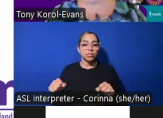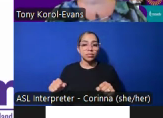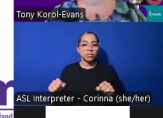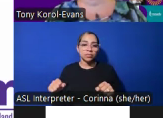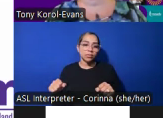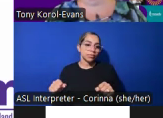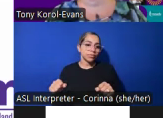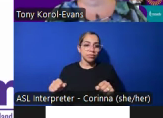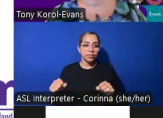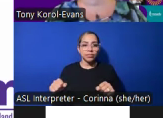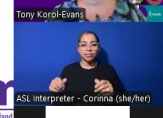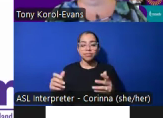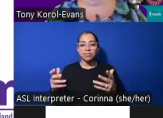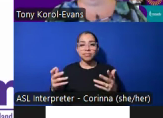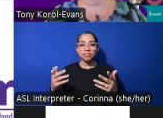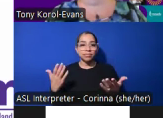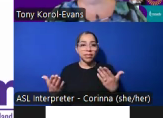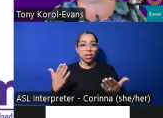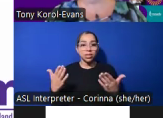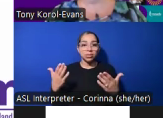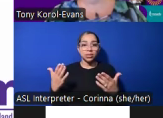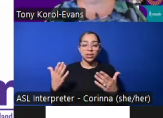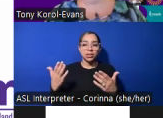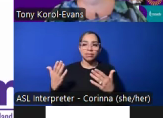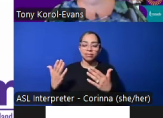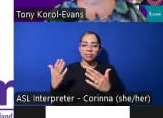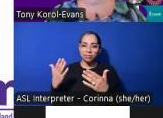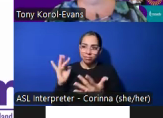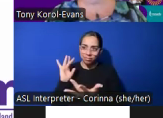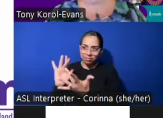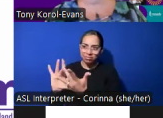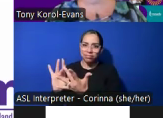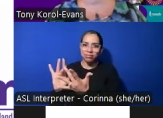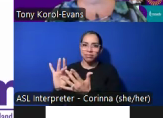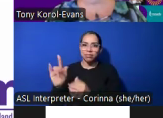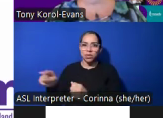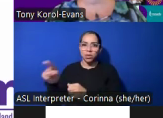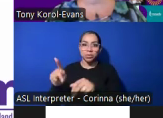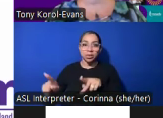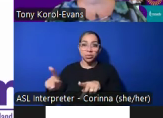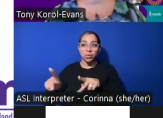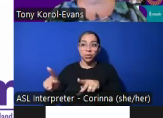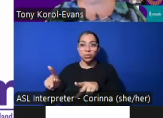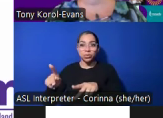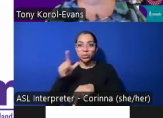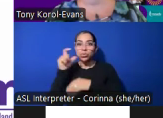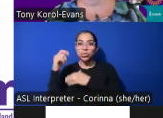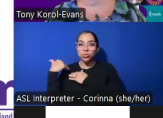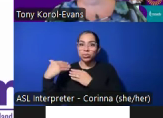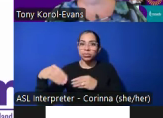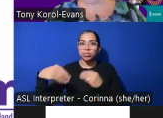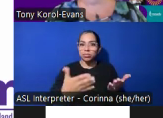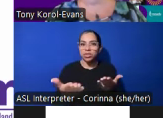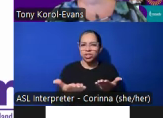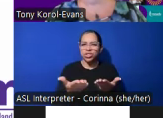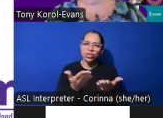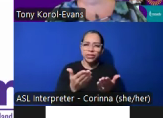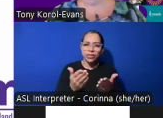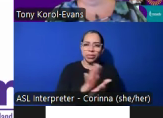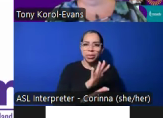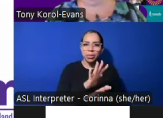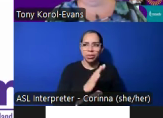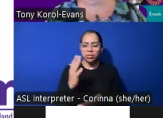in, talking to the people who serve the papers a little bit about why this is important and